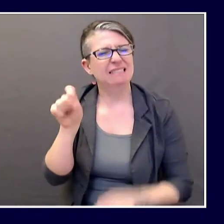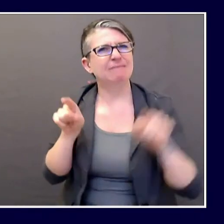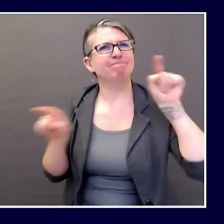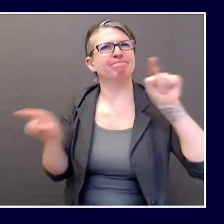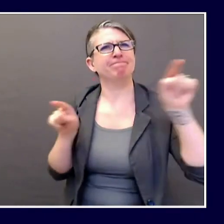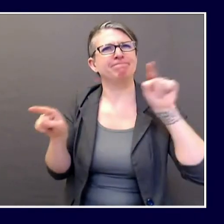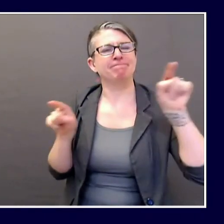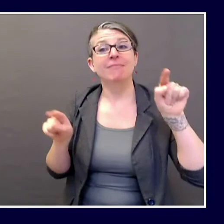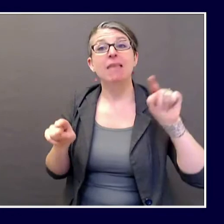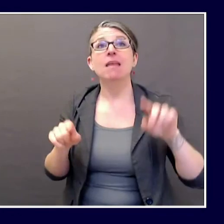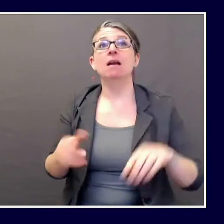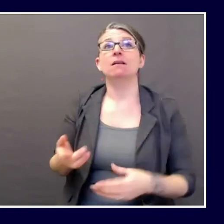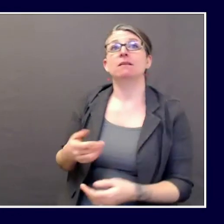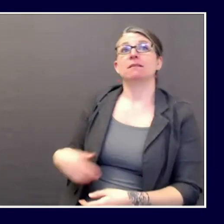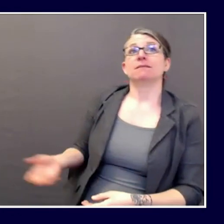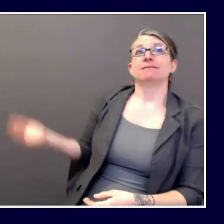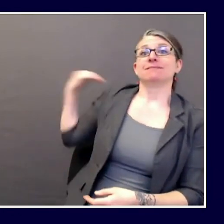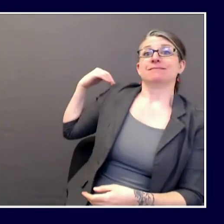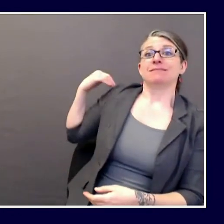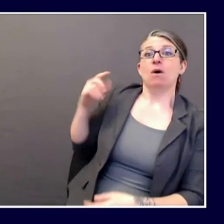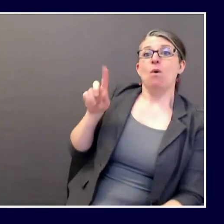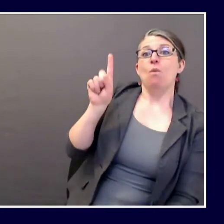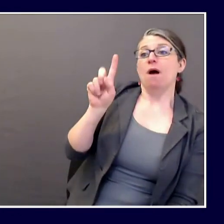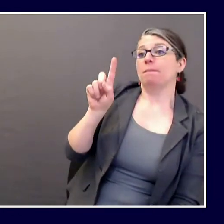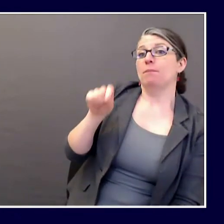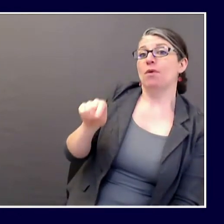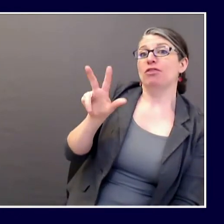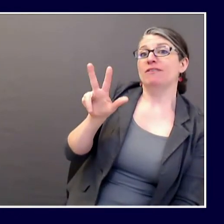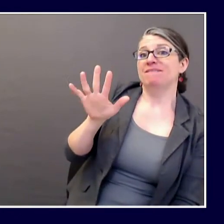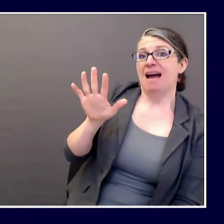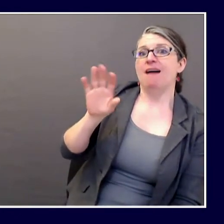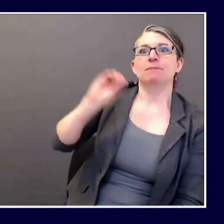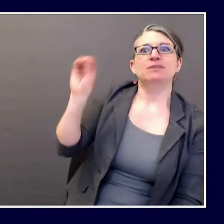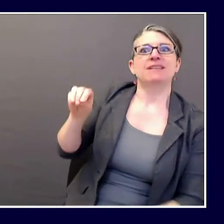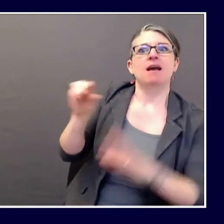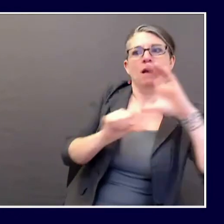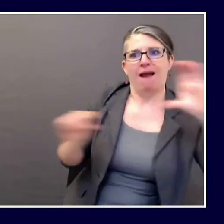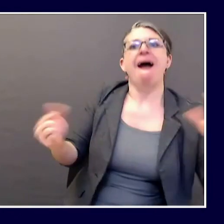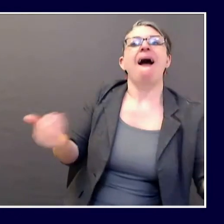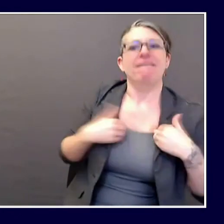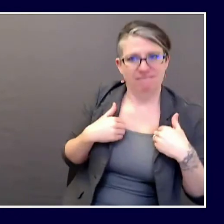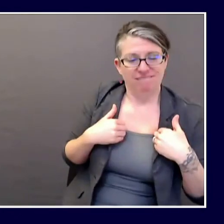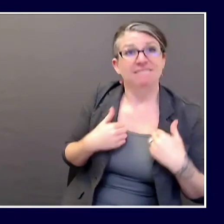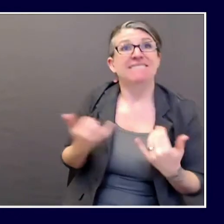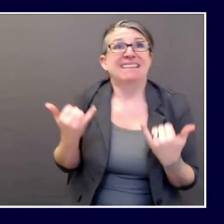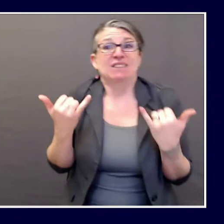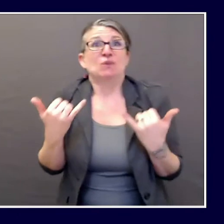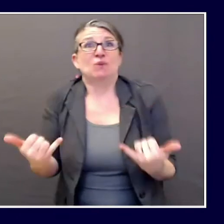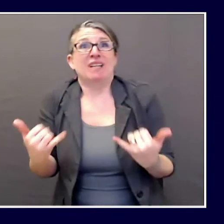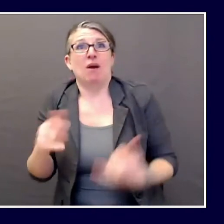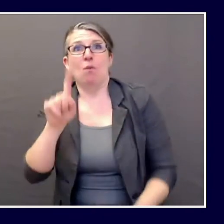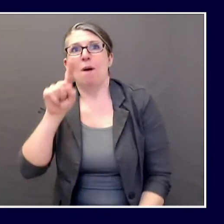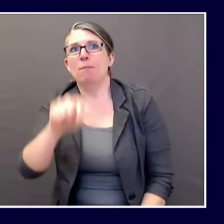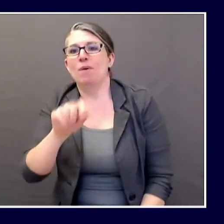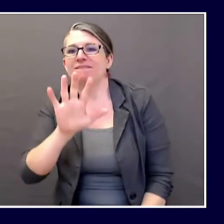tests. Today, it's at 1.55%. Again, a notable increase.